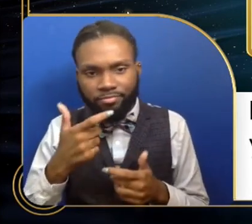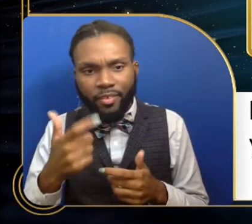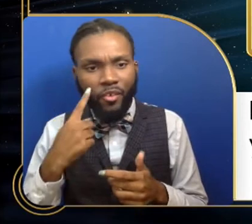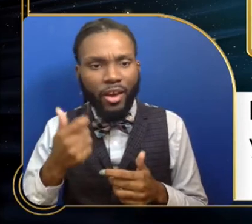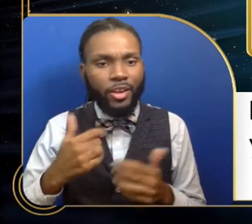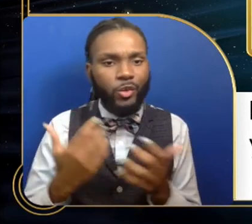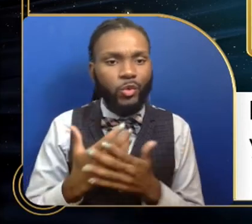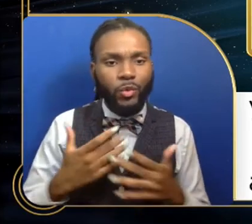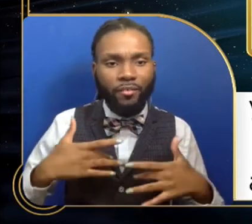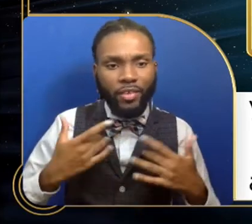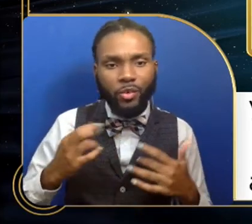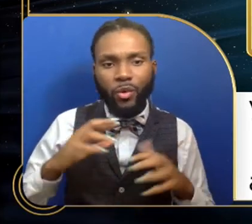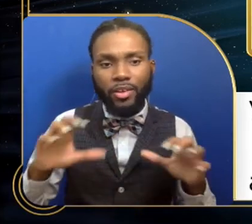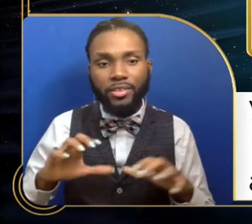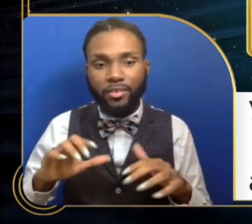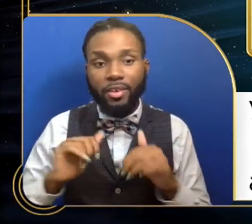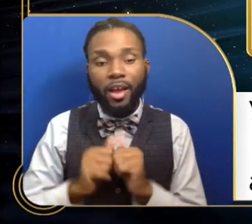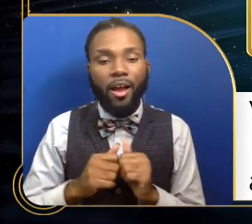visiting